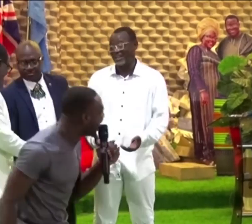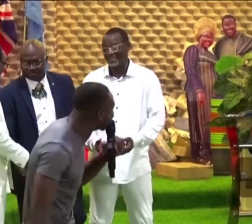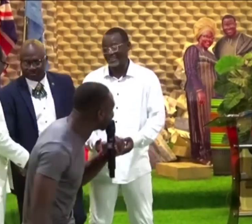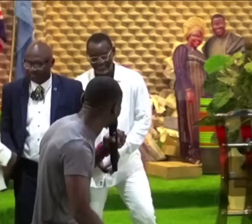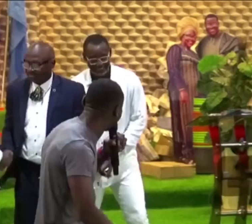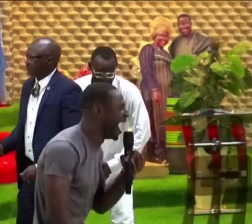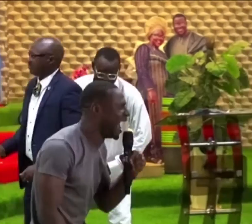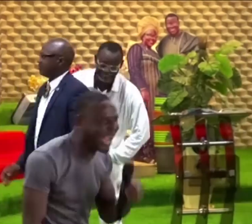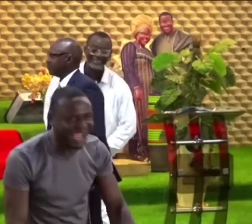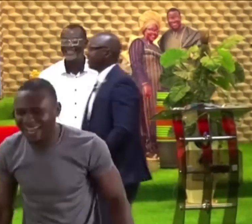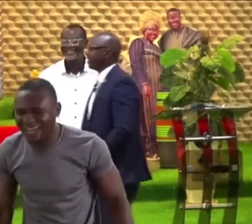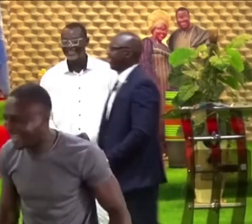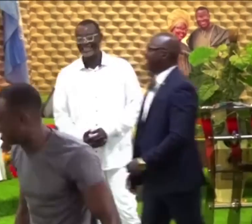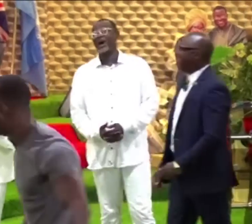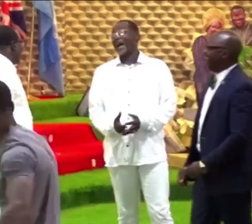adam alase